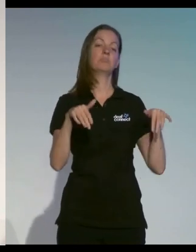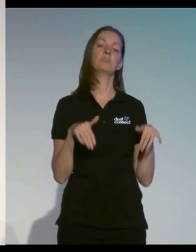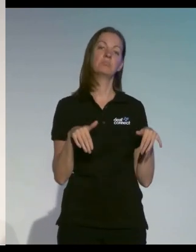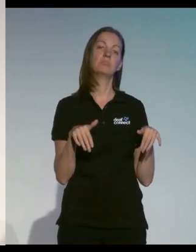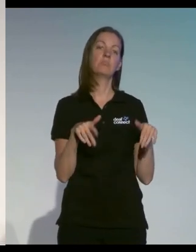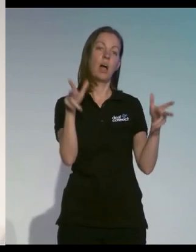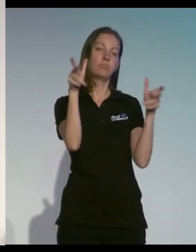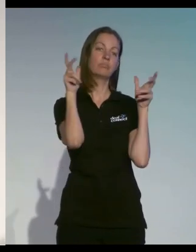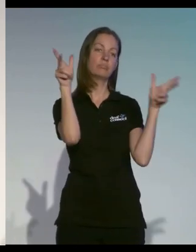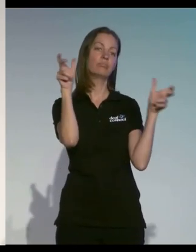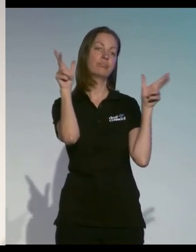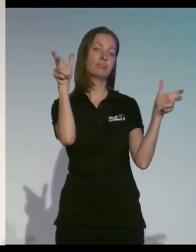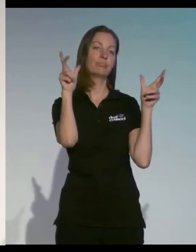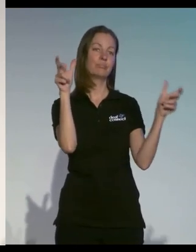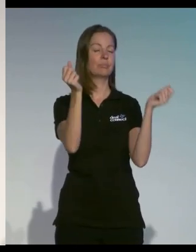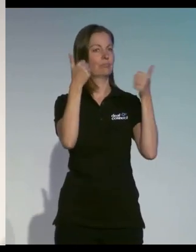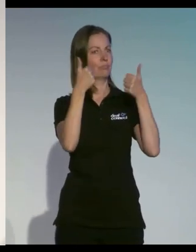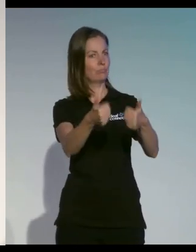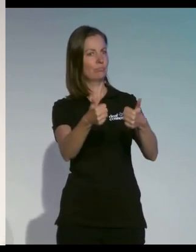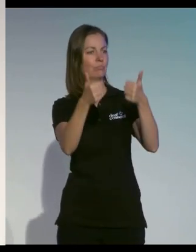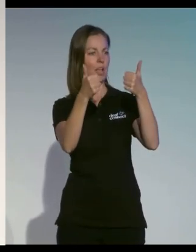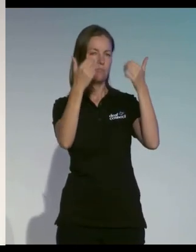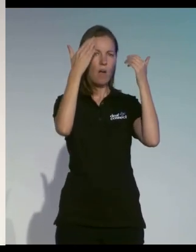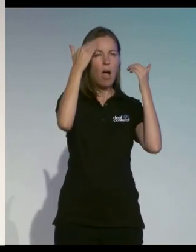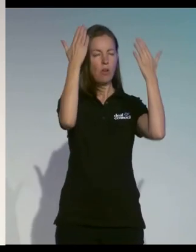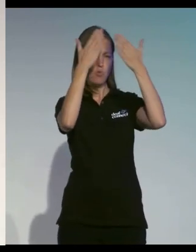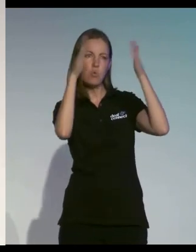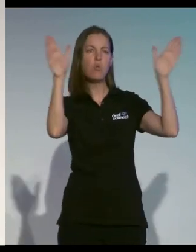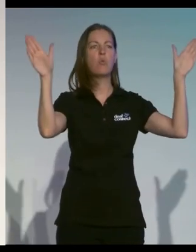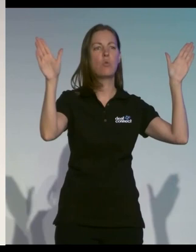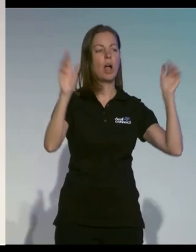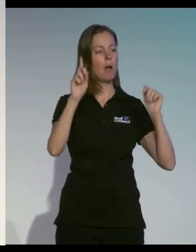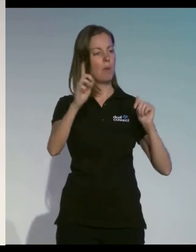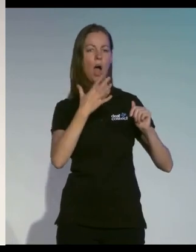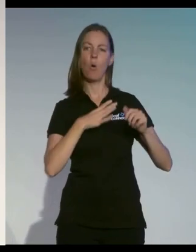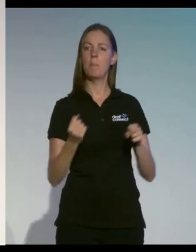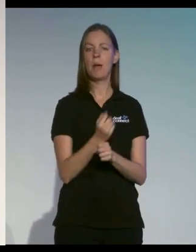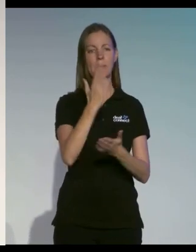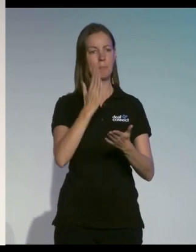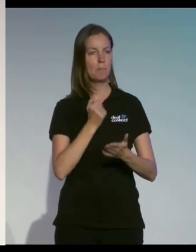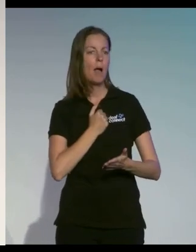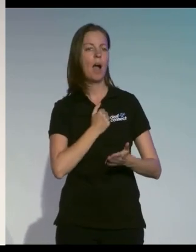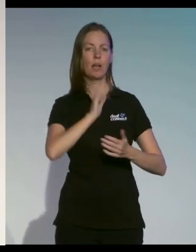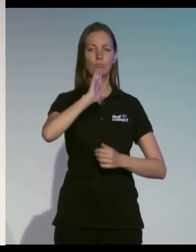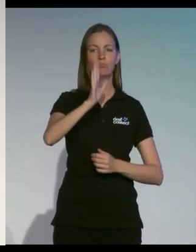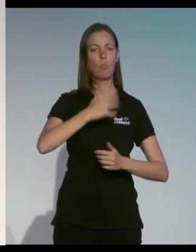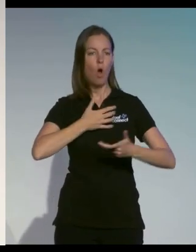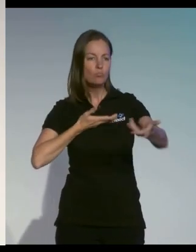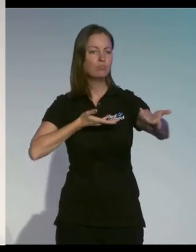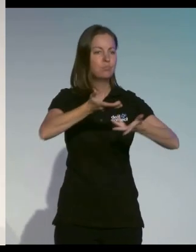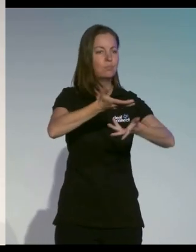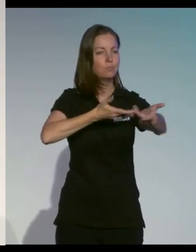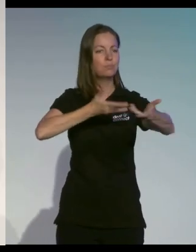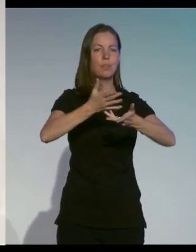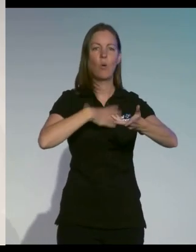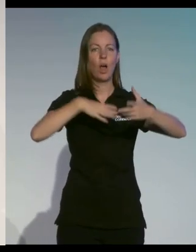stuff, having our minds expanded, but I decided to make my session a bit more interactive. I'm going to ask if I can